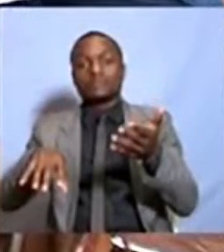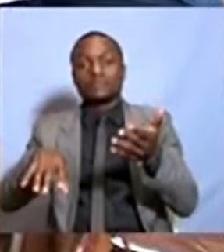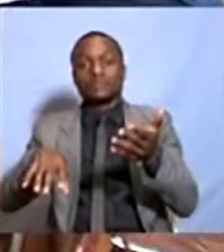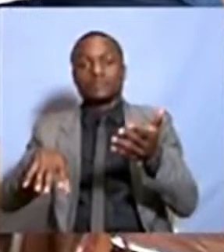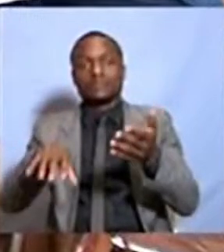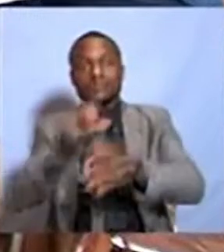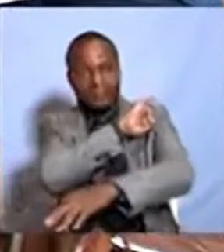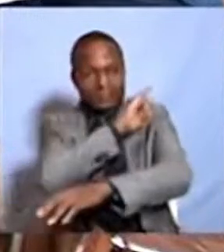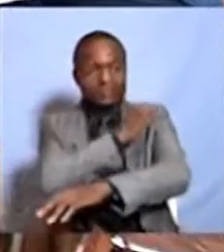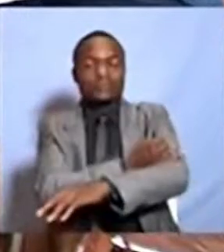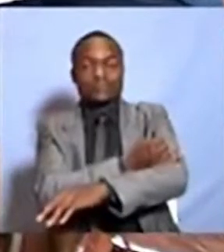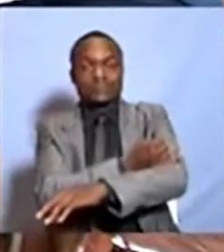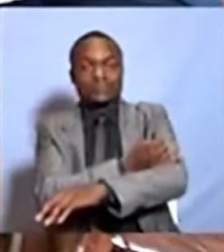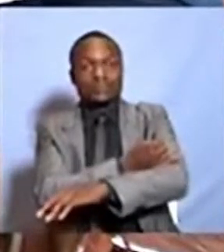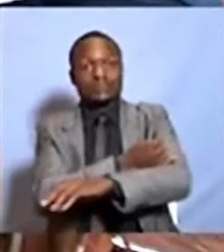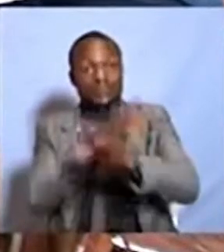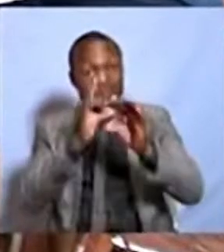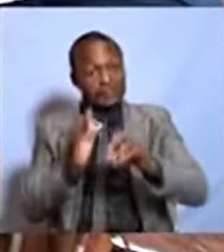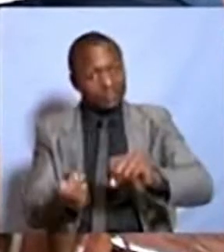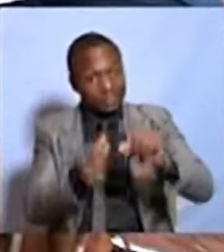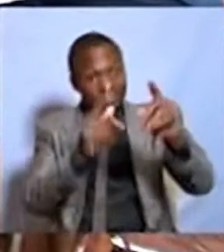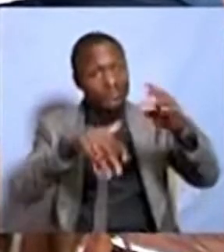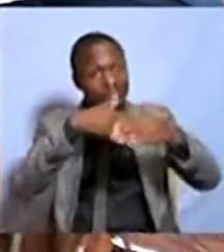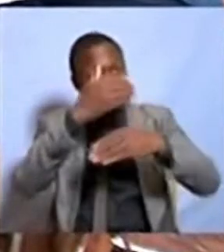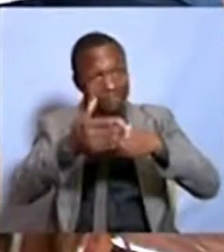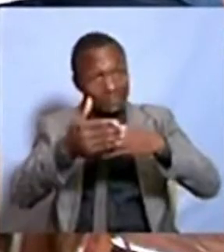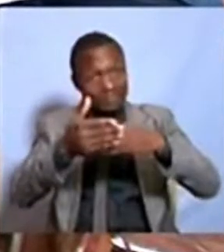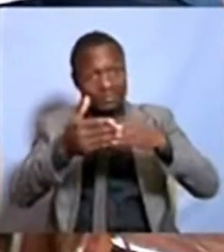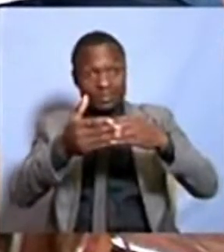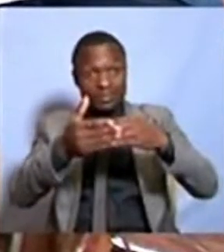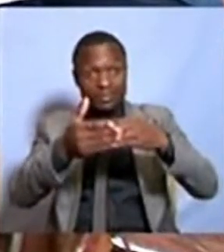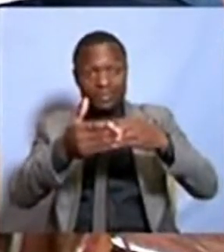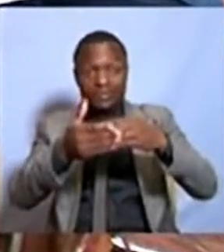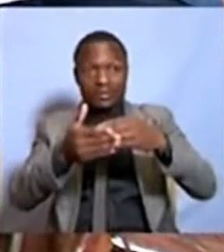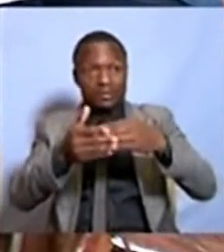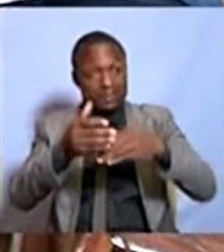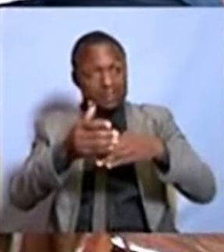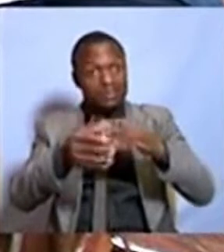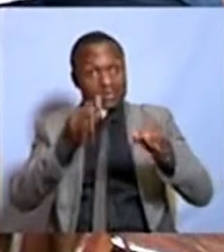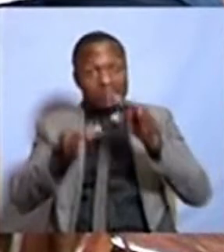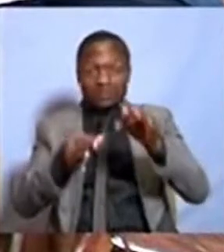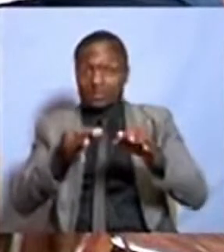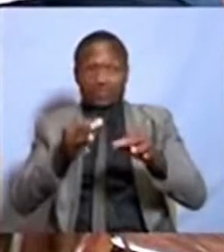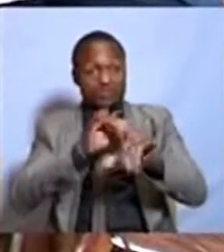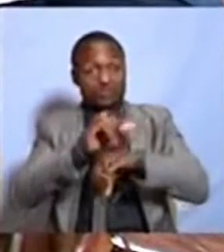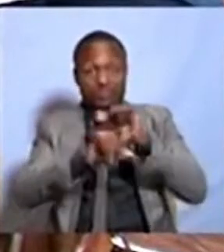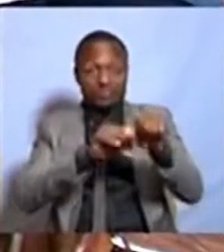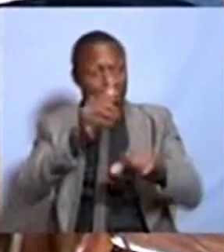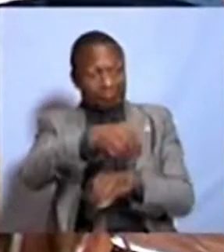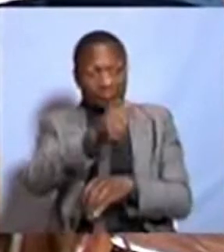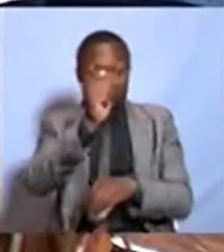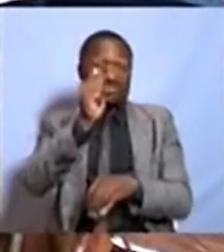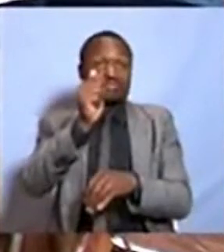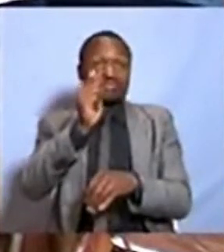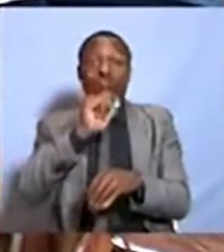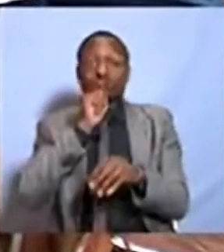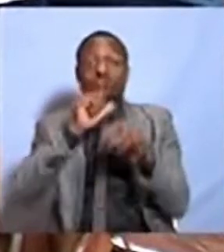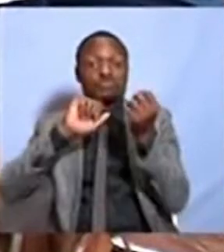the immunity so that when you go out there, in case of anything, you'll be on your own. Will not defend